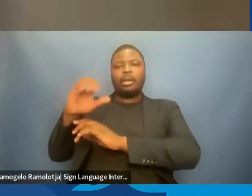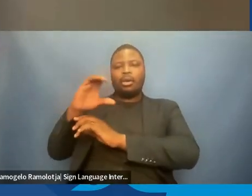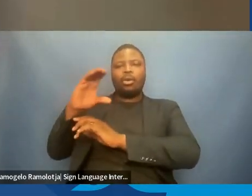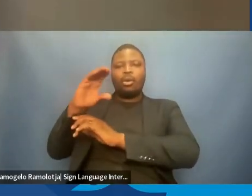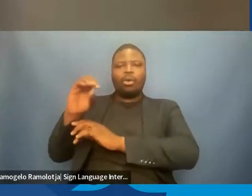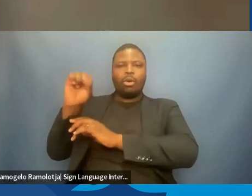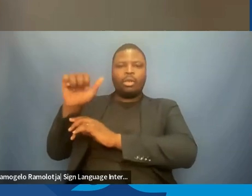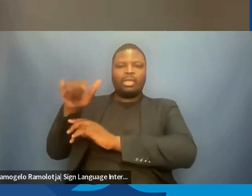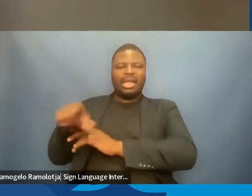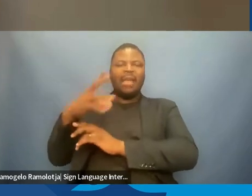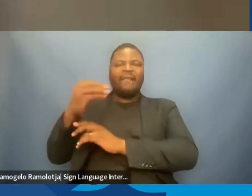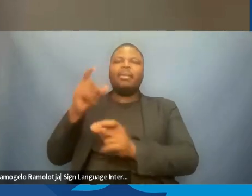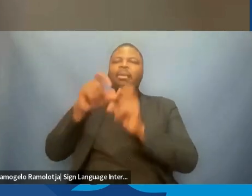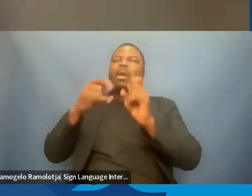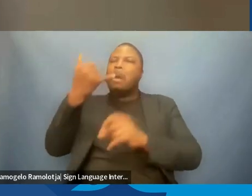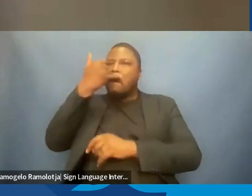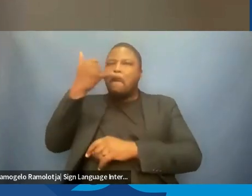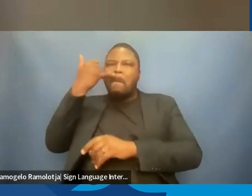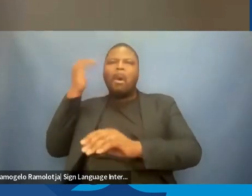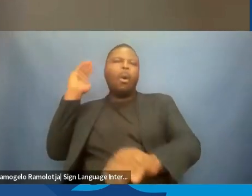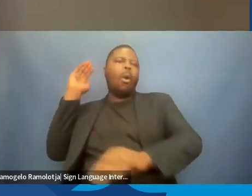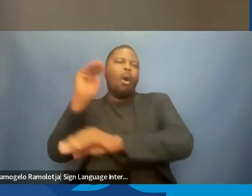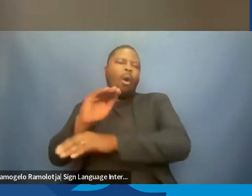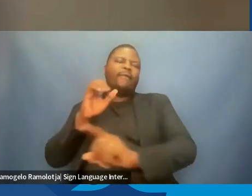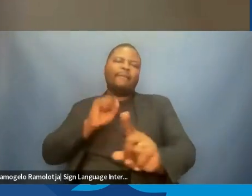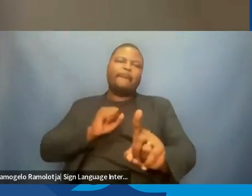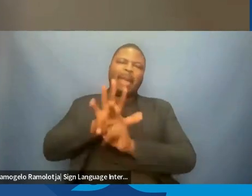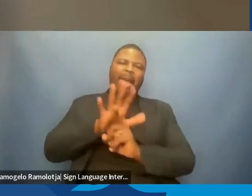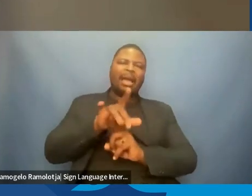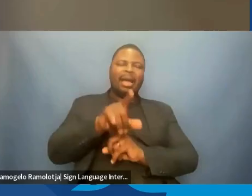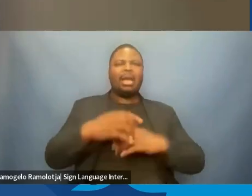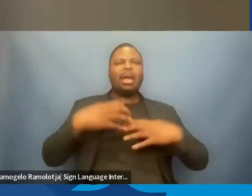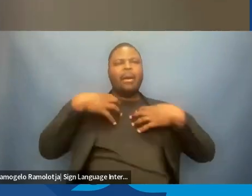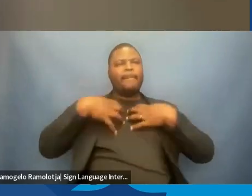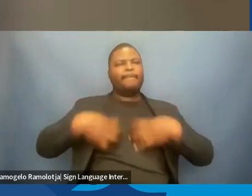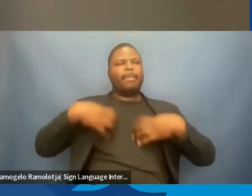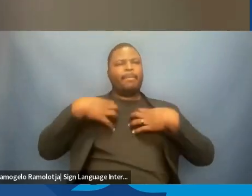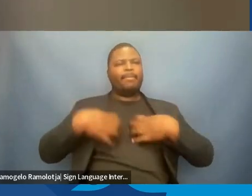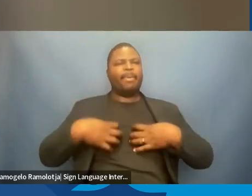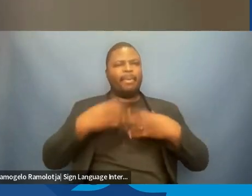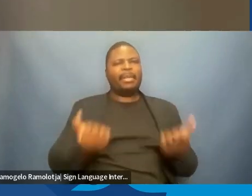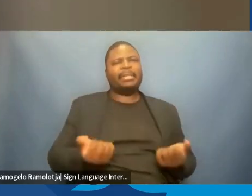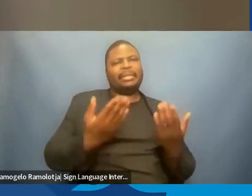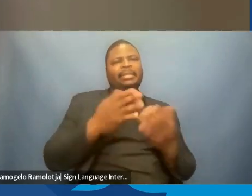on decentralization of hepatitis services, on human